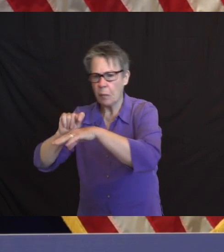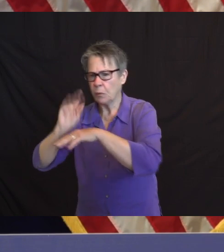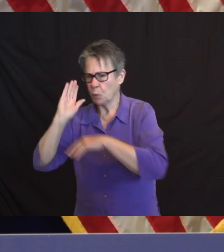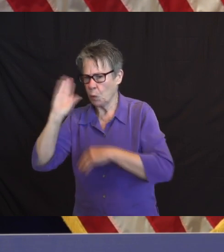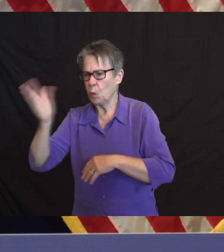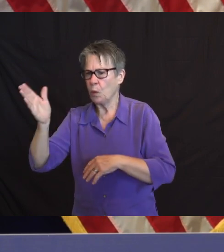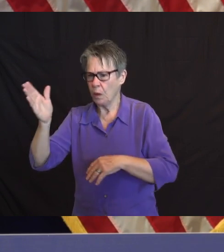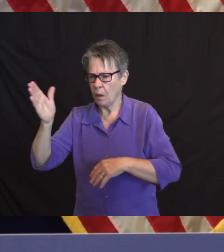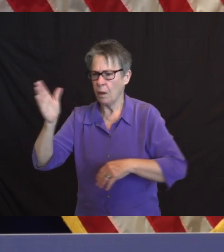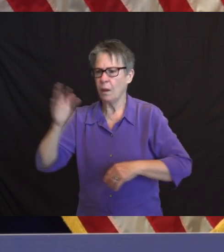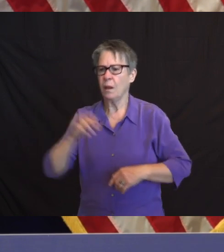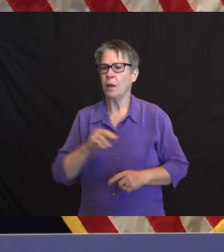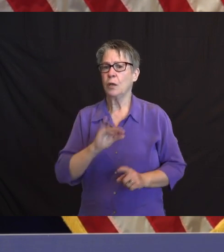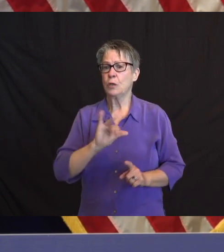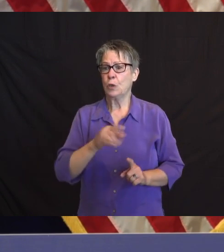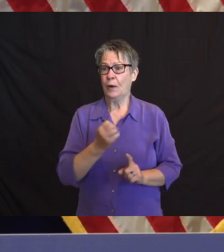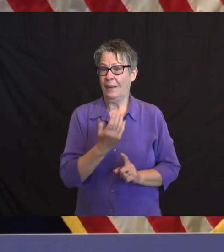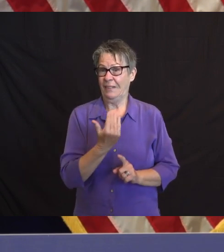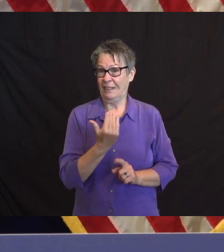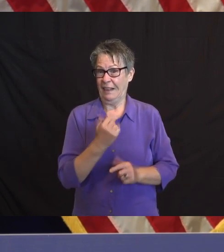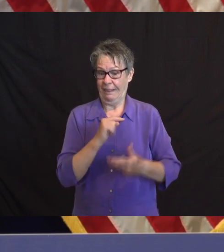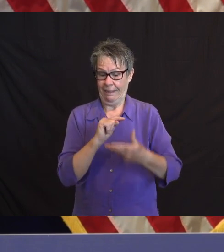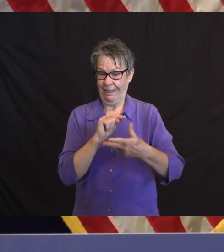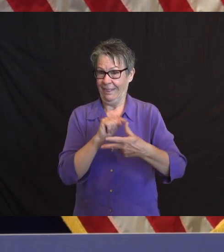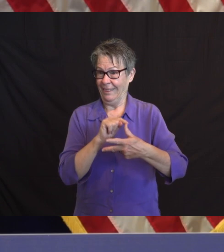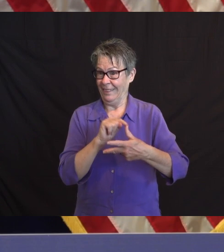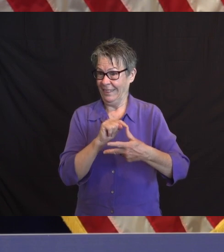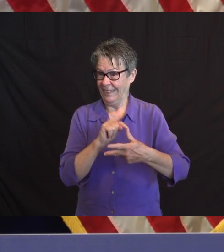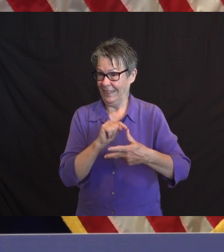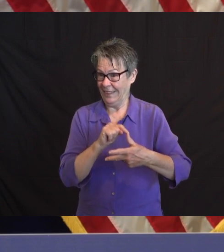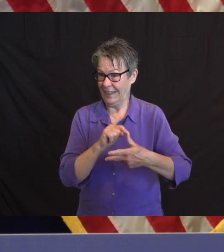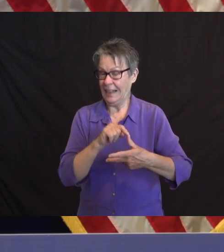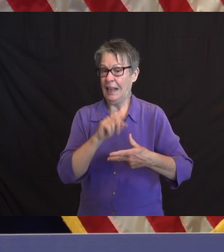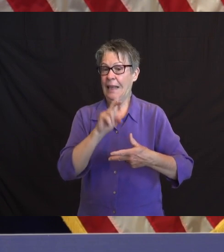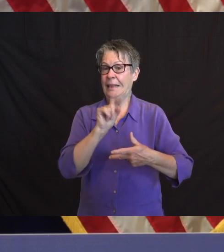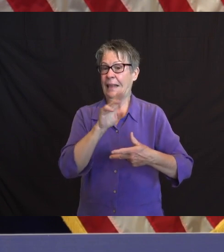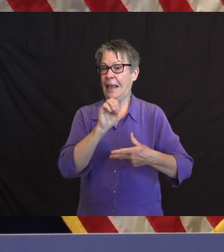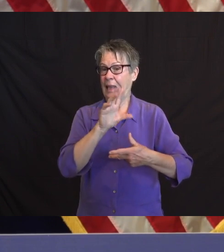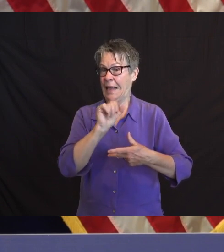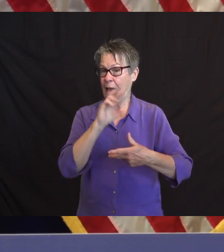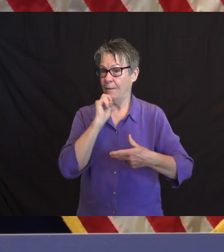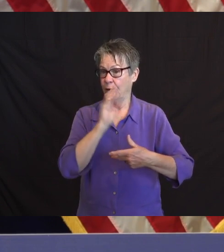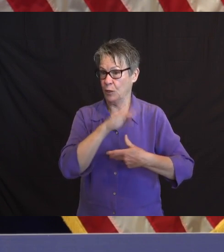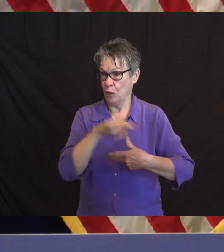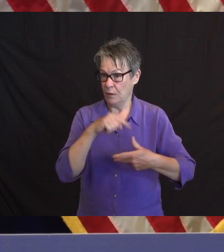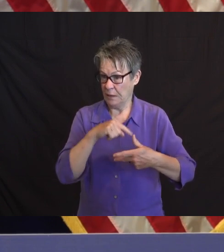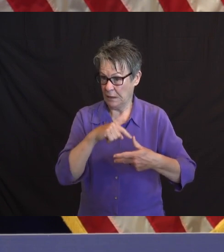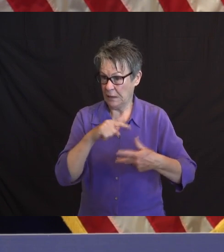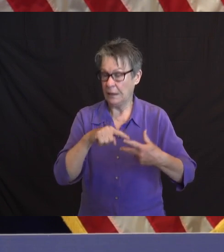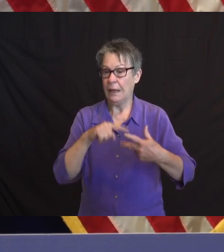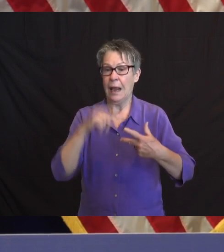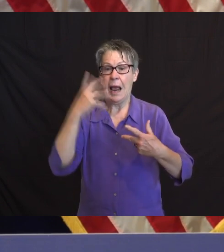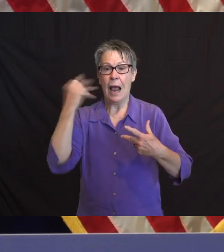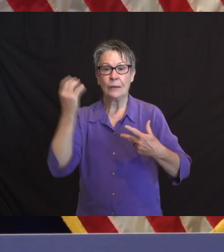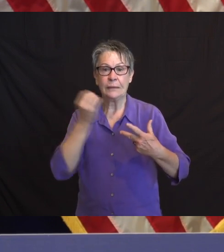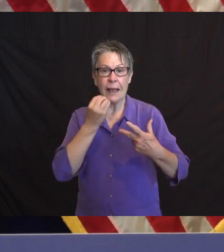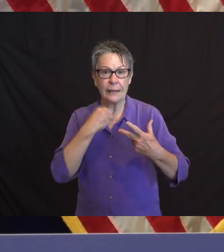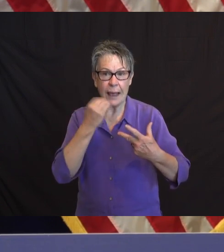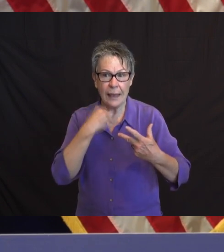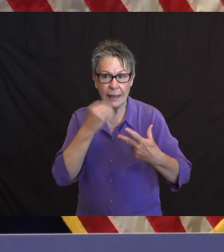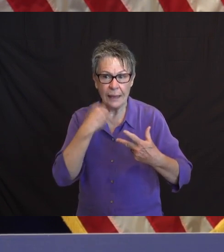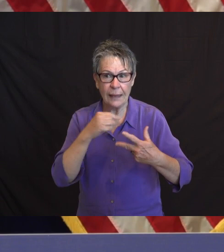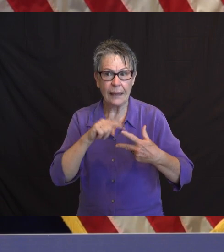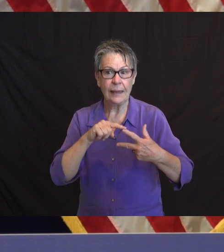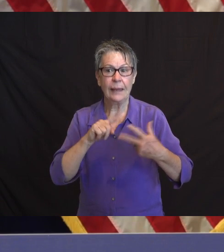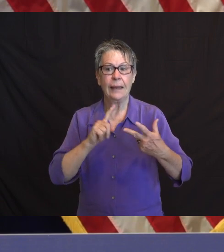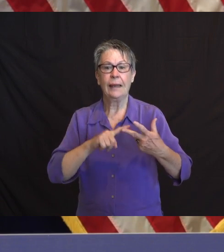15th. And on the 22nd, not only do we have pools, and again, we'll give the guidance on that, Judy will by tomorrow, but